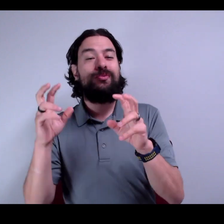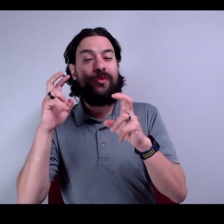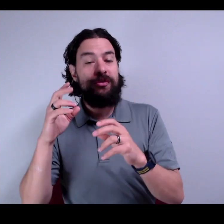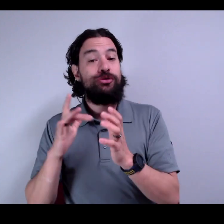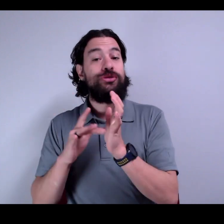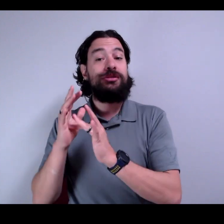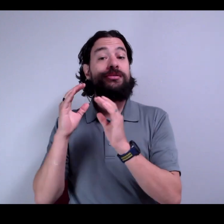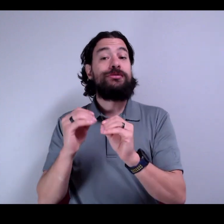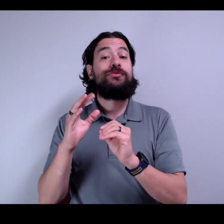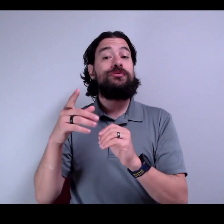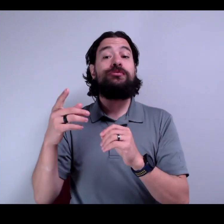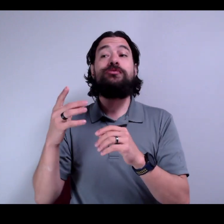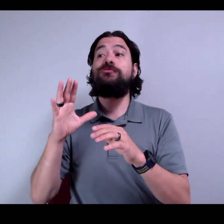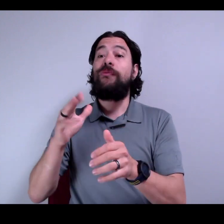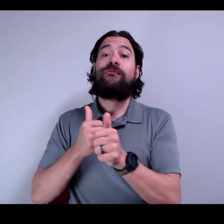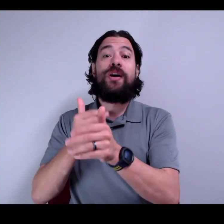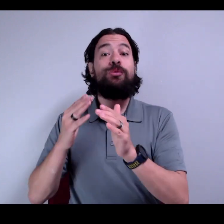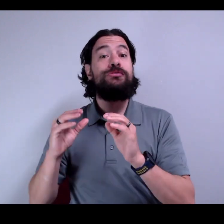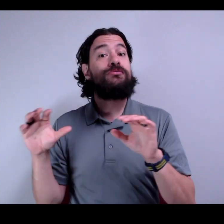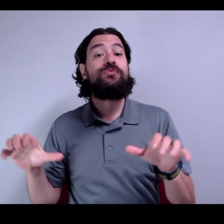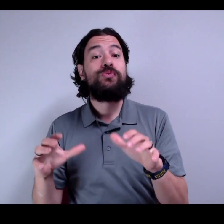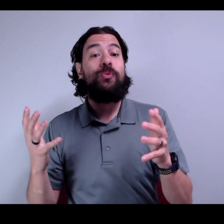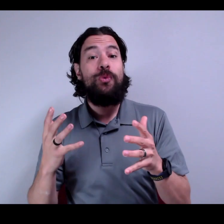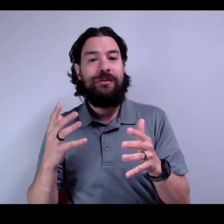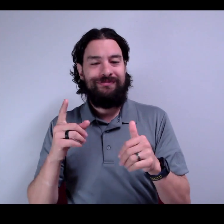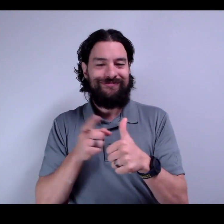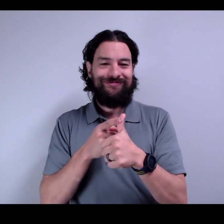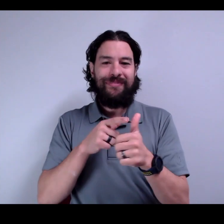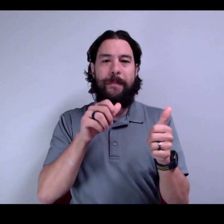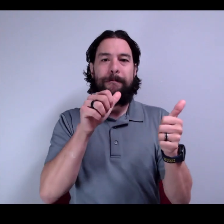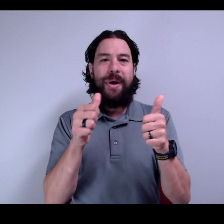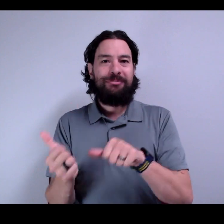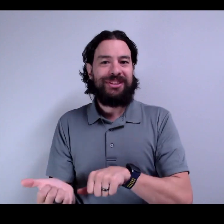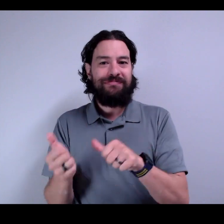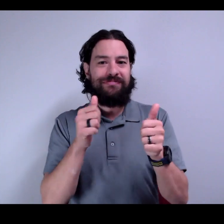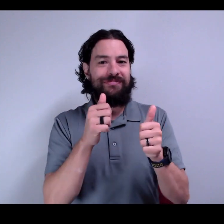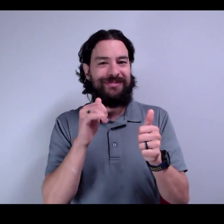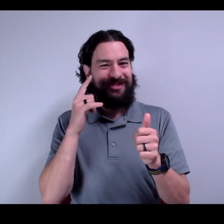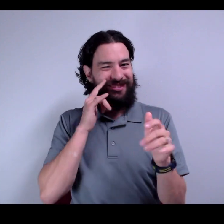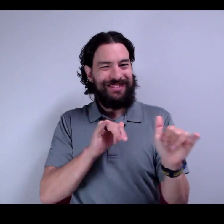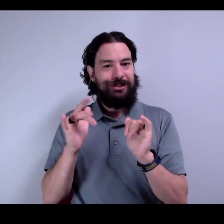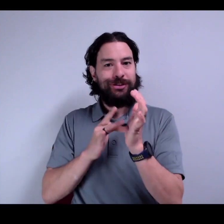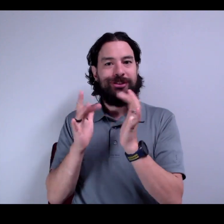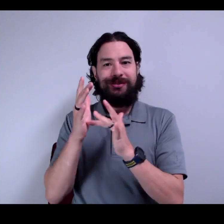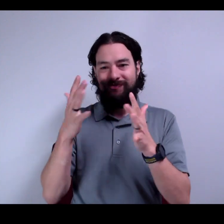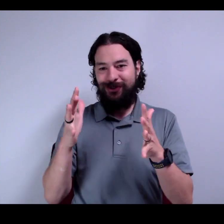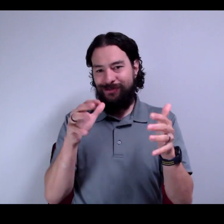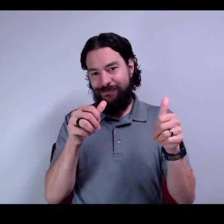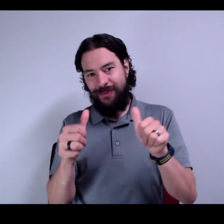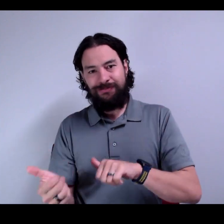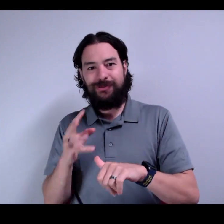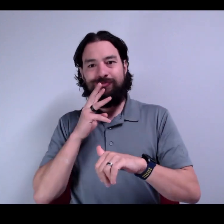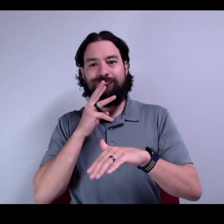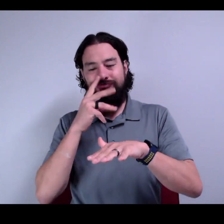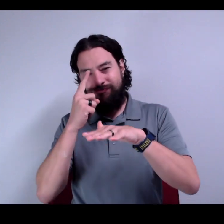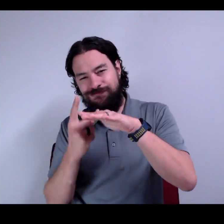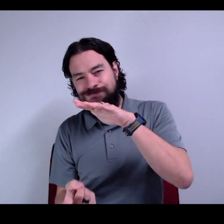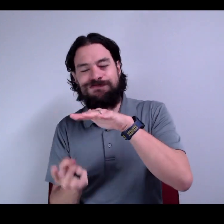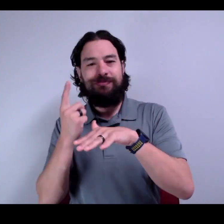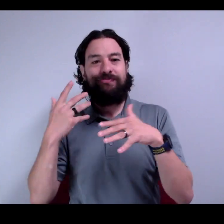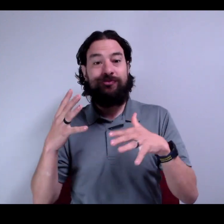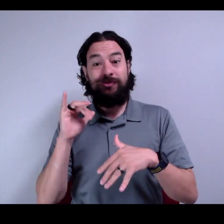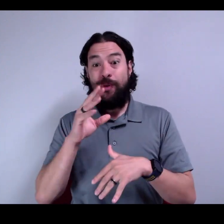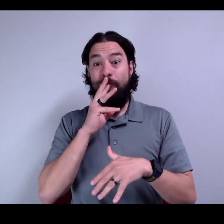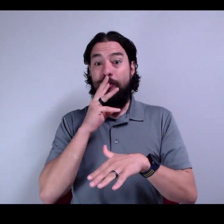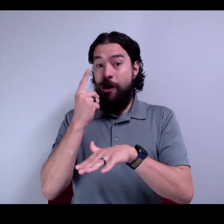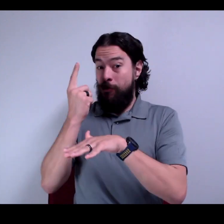There are two that Jesus taught his followers to perform. The first is called baptism. Just as Jesus died, so going